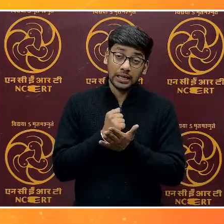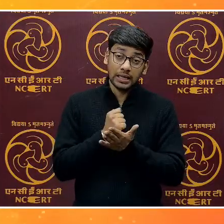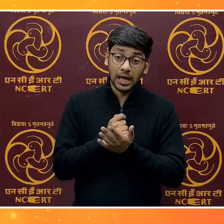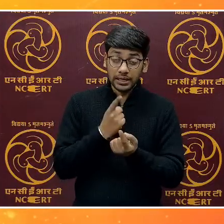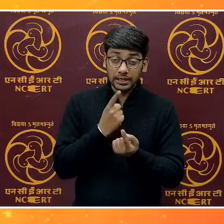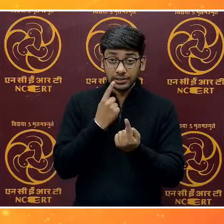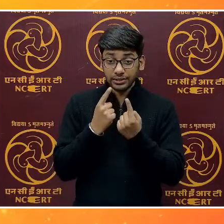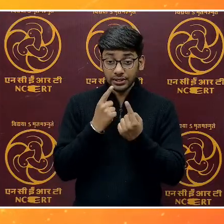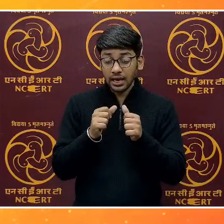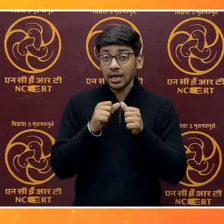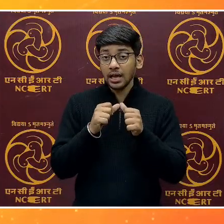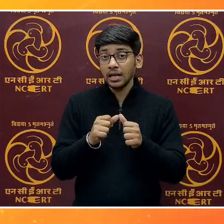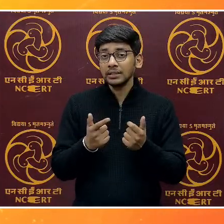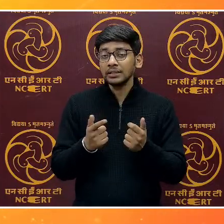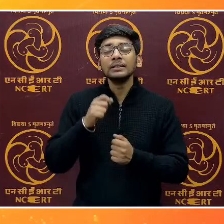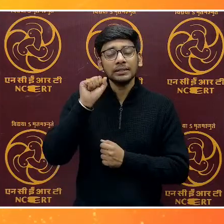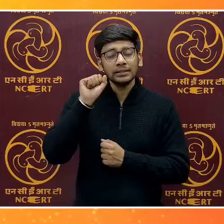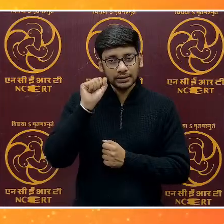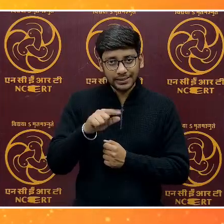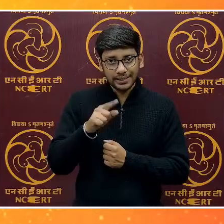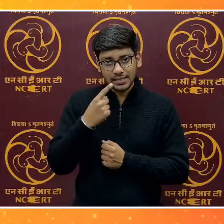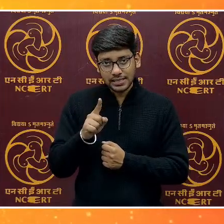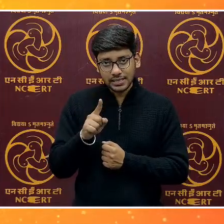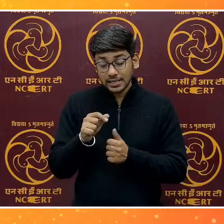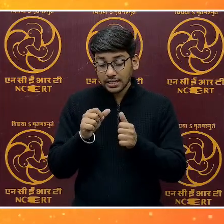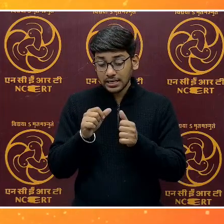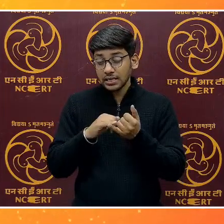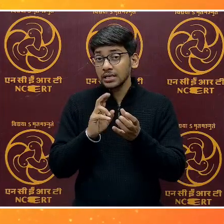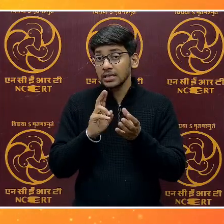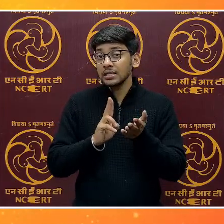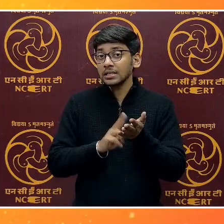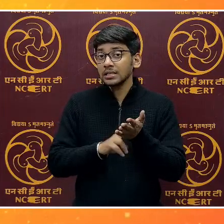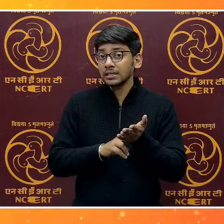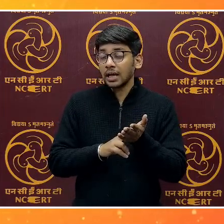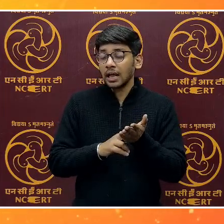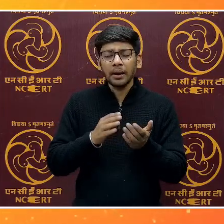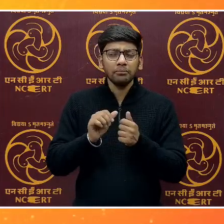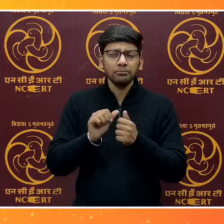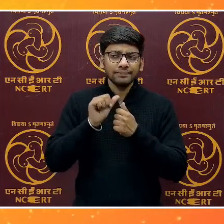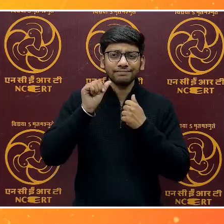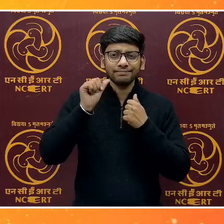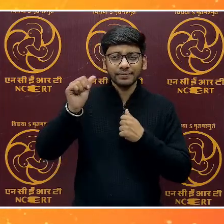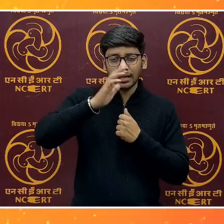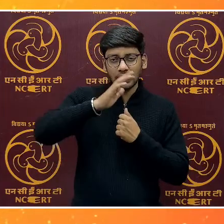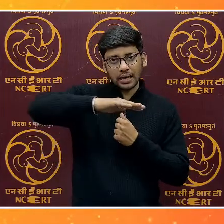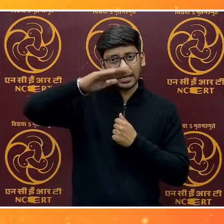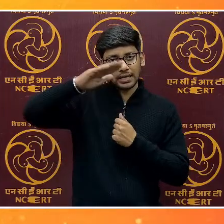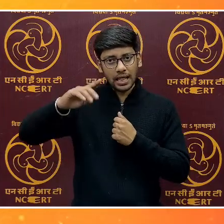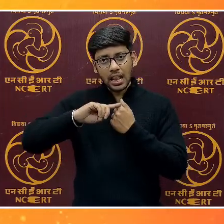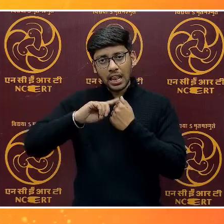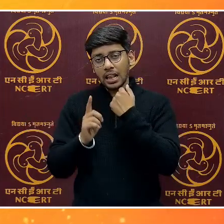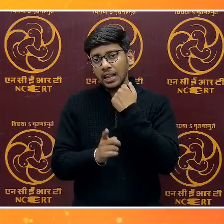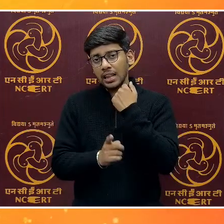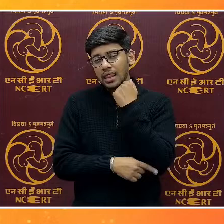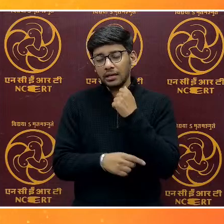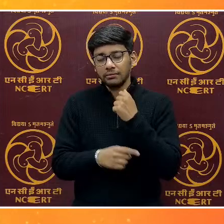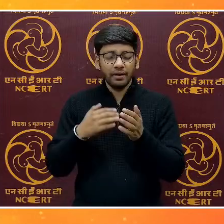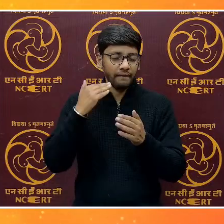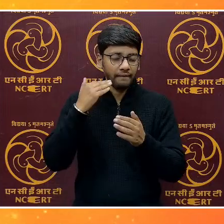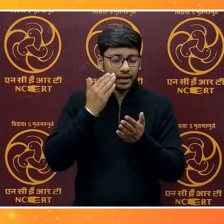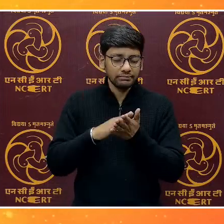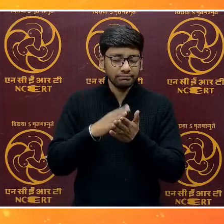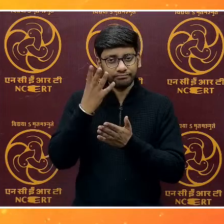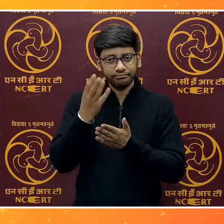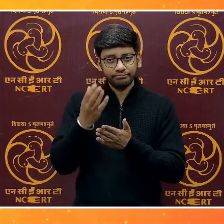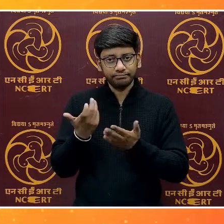answer also. Sure. Yes, the sun sinks behind a distant hill after the end of the day. Let's move on to the